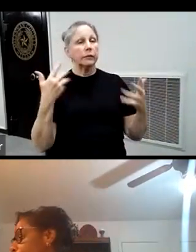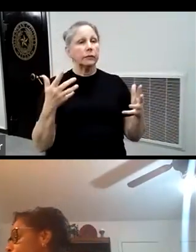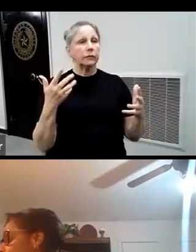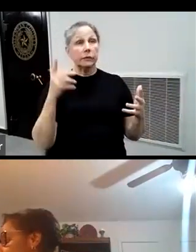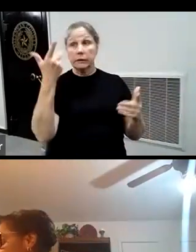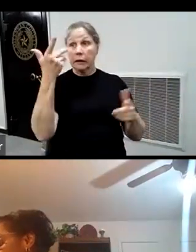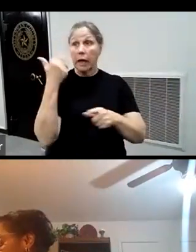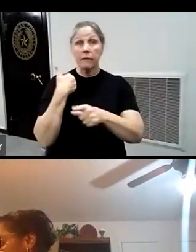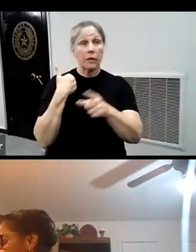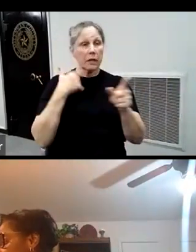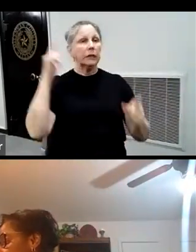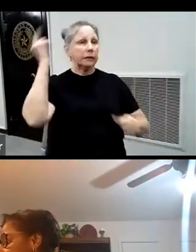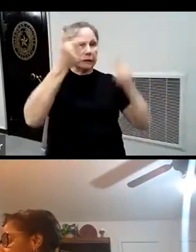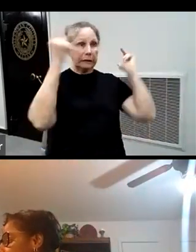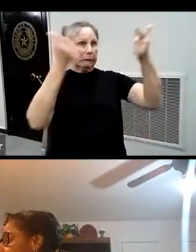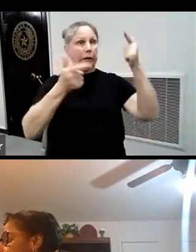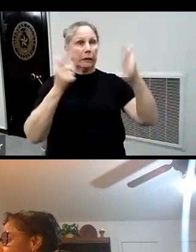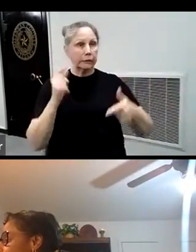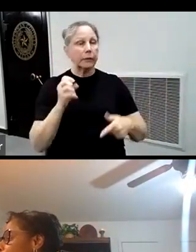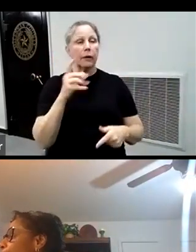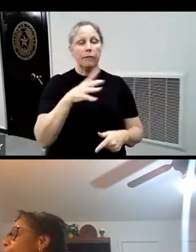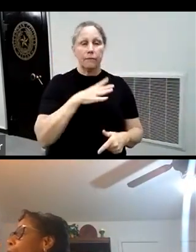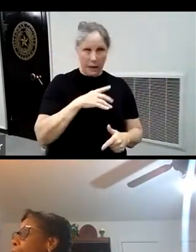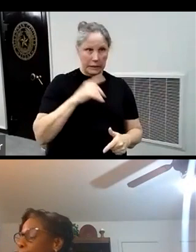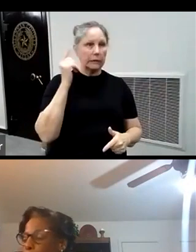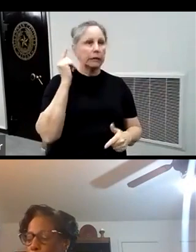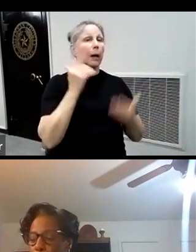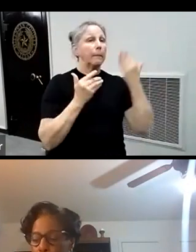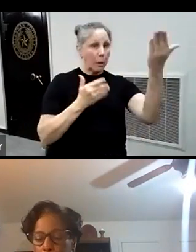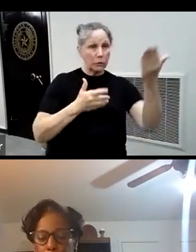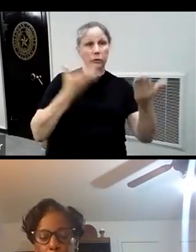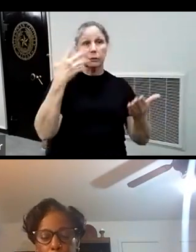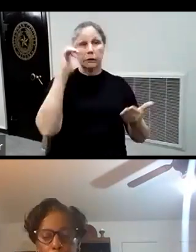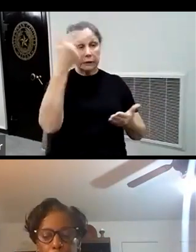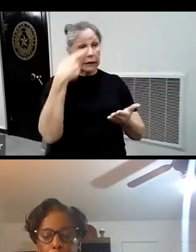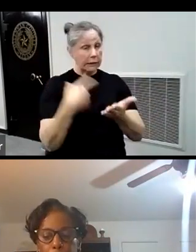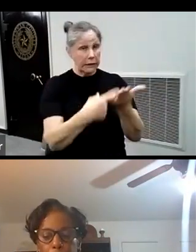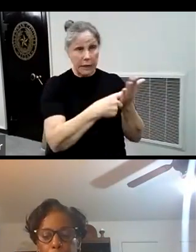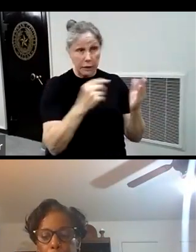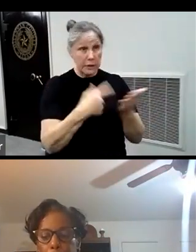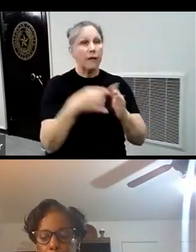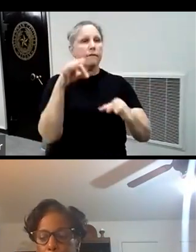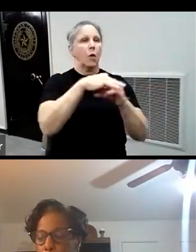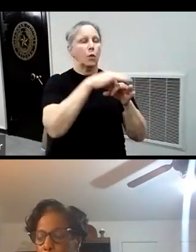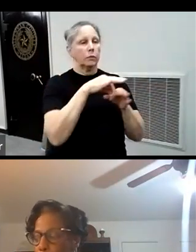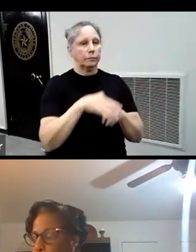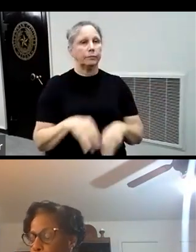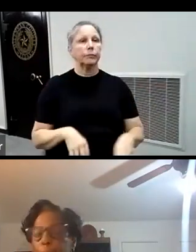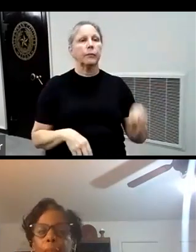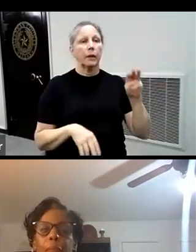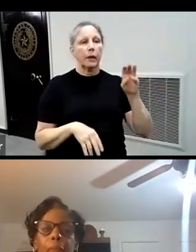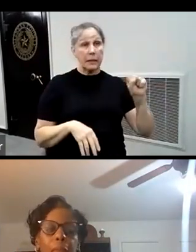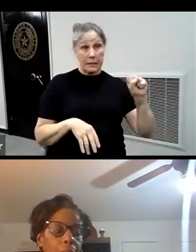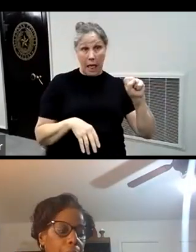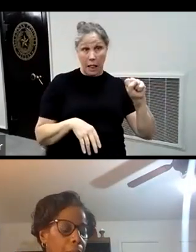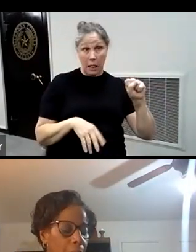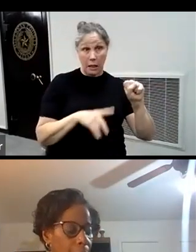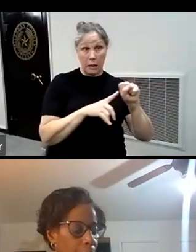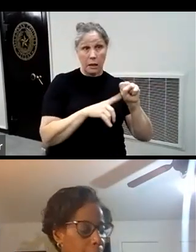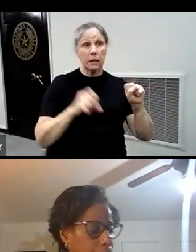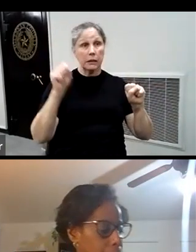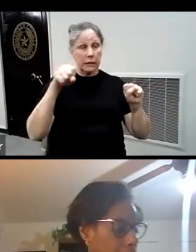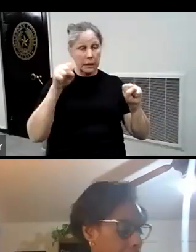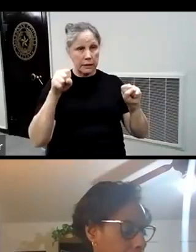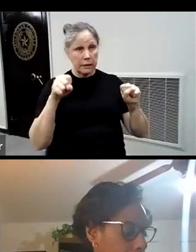second? Second. Motion is second. Any other discussion? No other discussion. Call for a vote. Commissioner Snell,